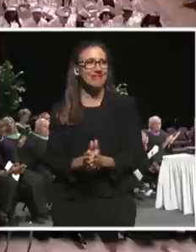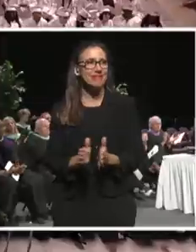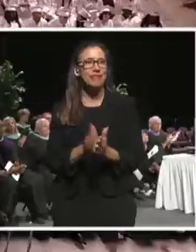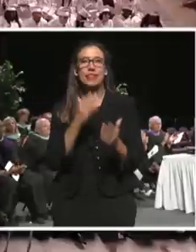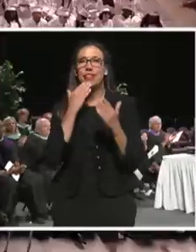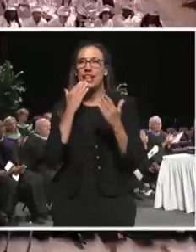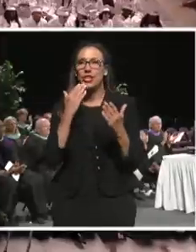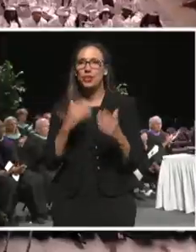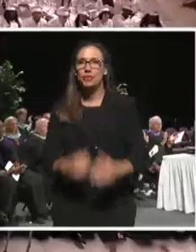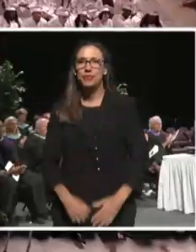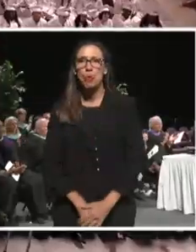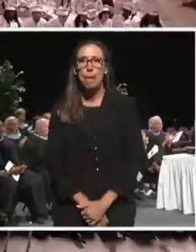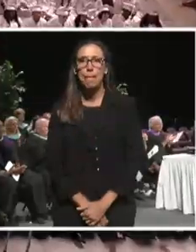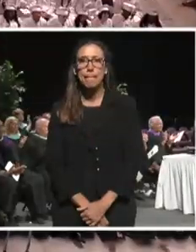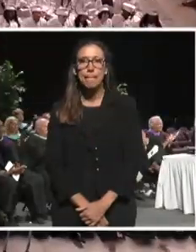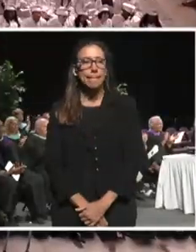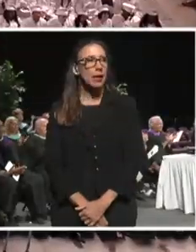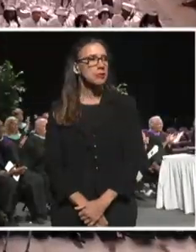Thank you.